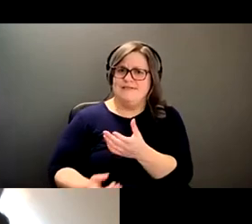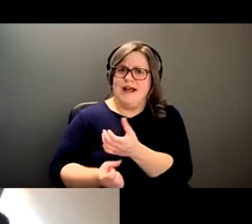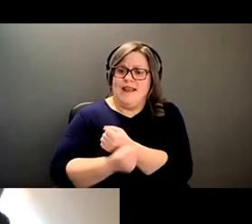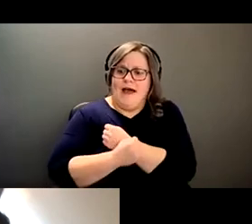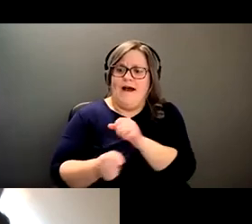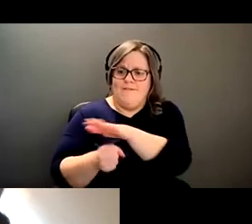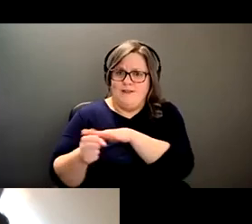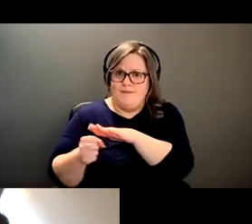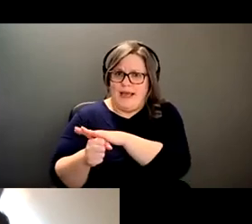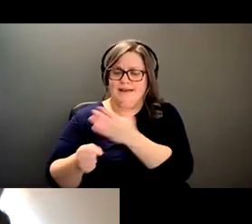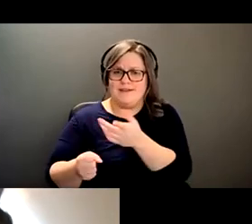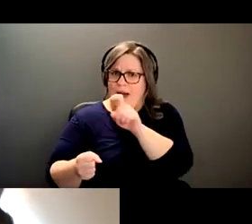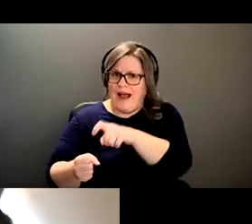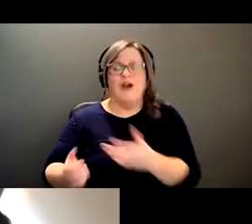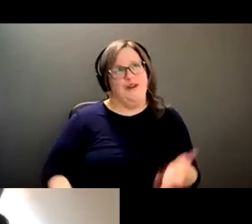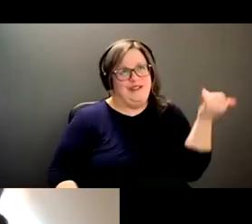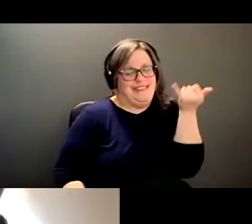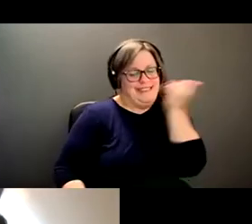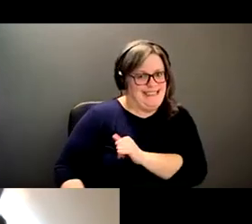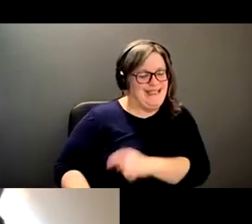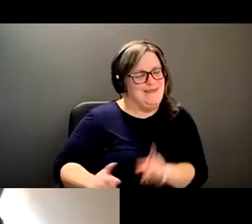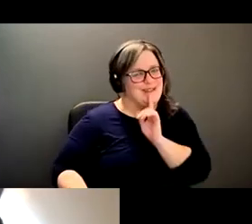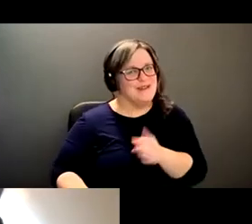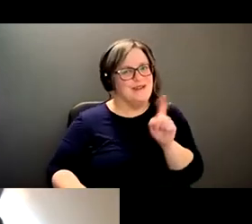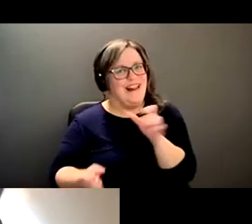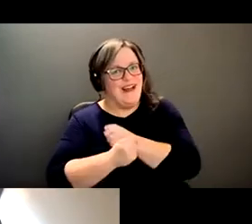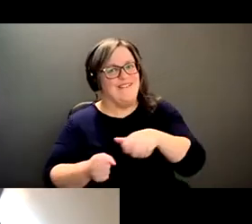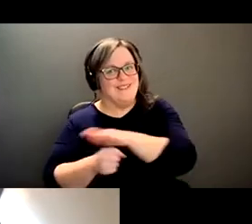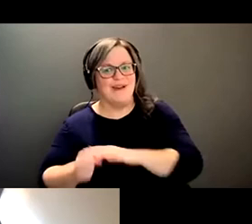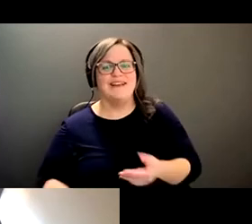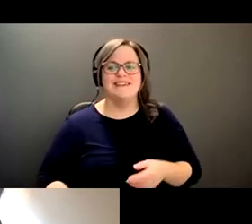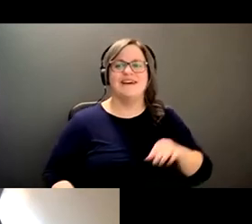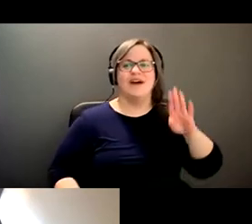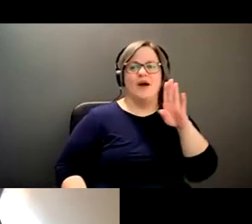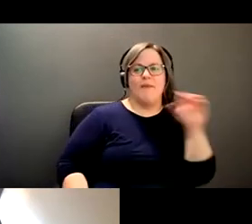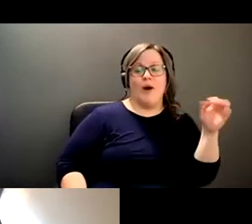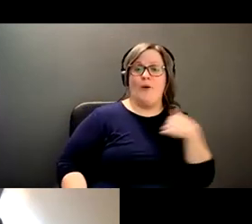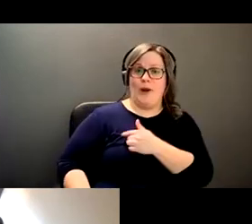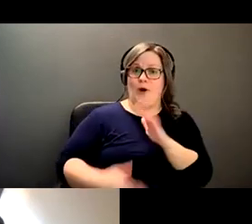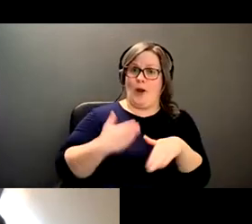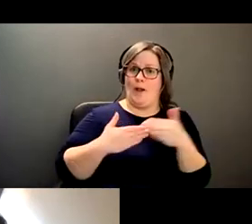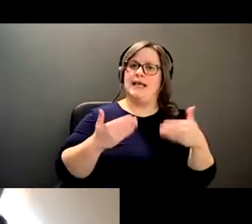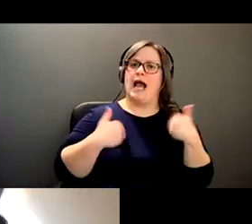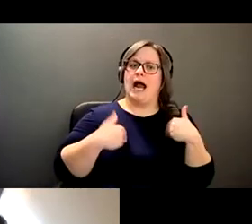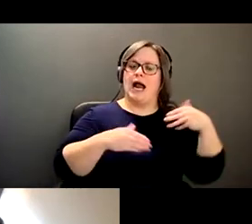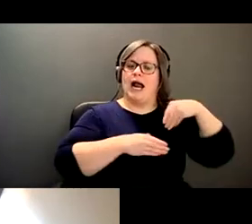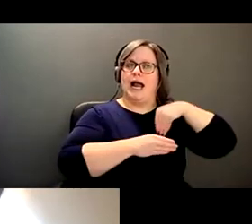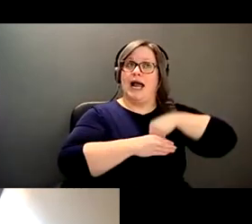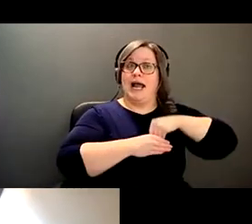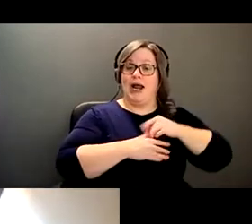That's cheesy, but it's true. We're all young at heart.